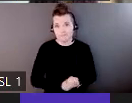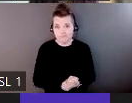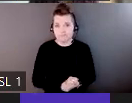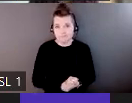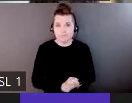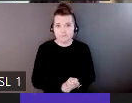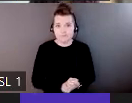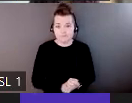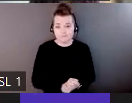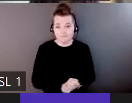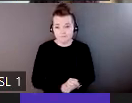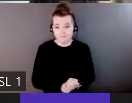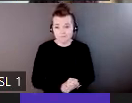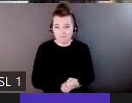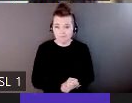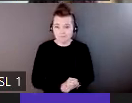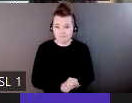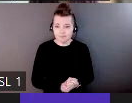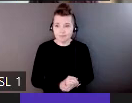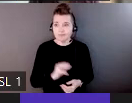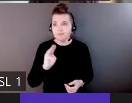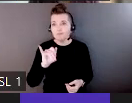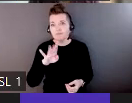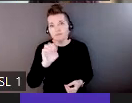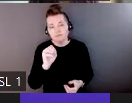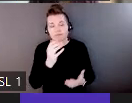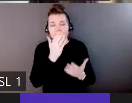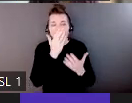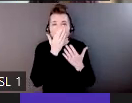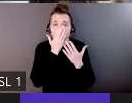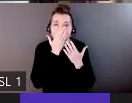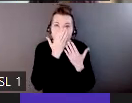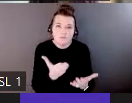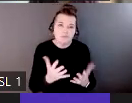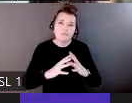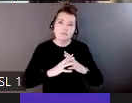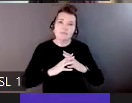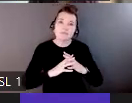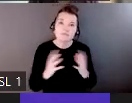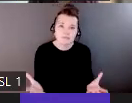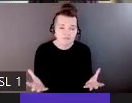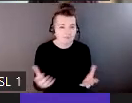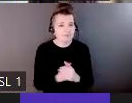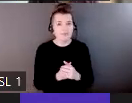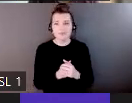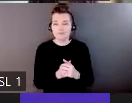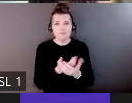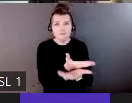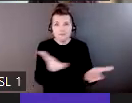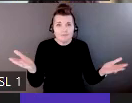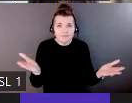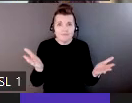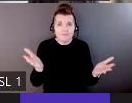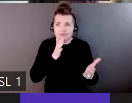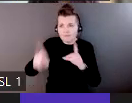you. Mike, a huge thank you for everyone who's in our session right now, for all the seniors